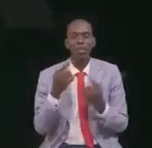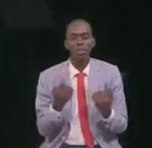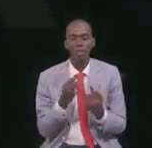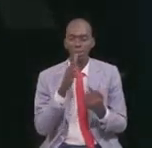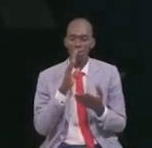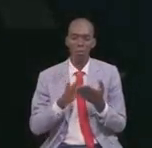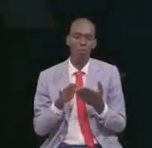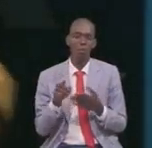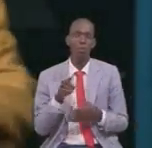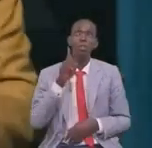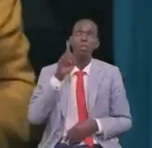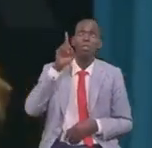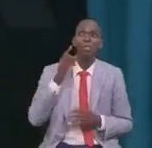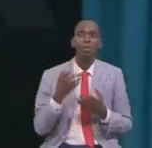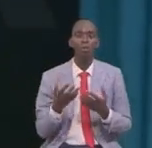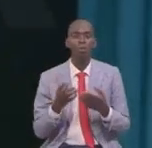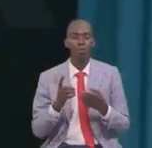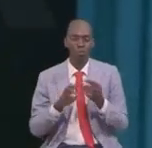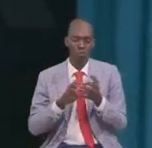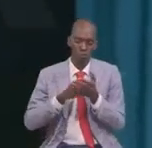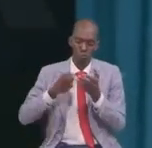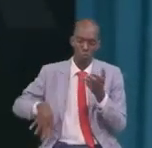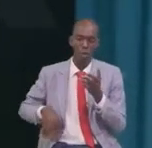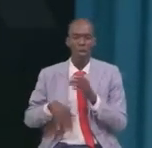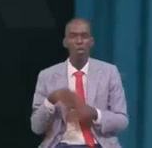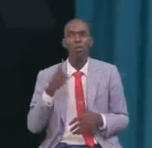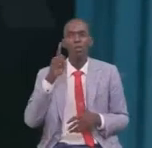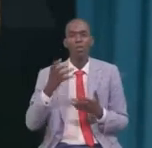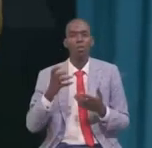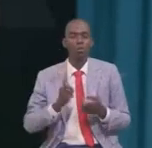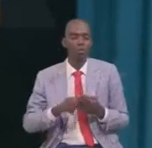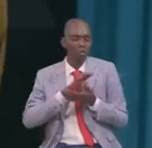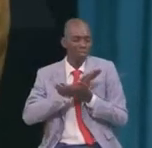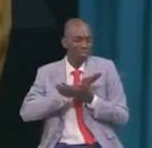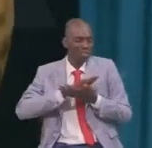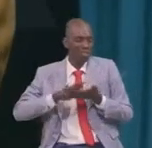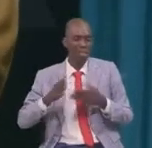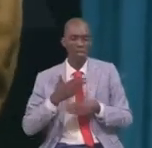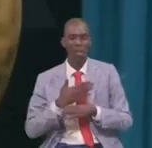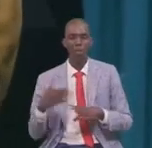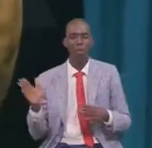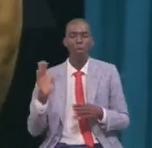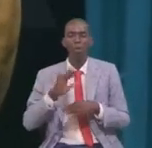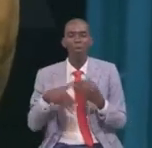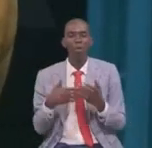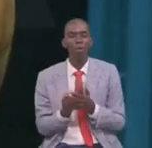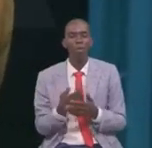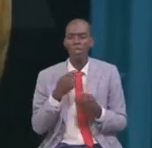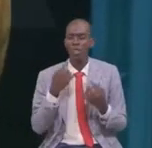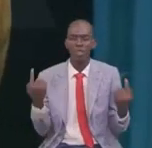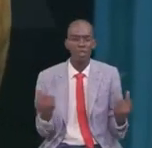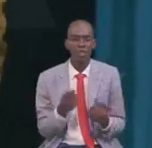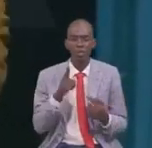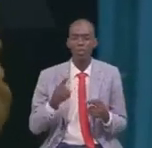thee. He wants to blot out, he wants to cleanse away all the sins you ever